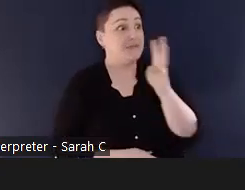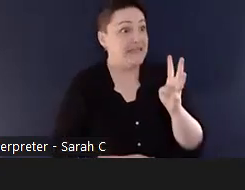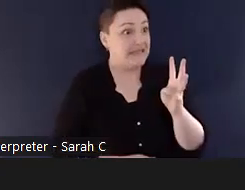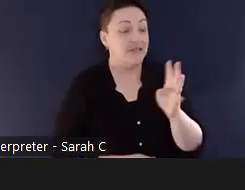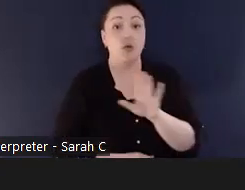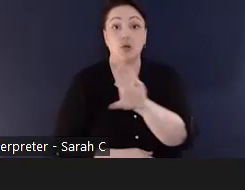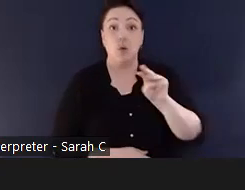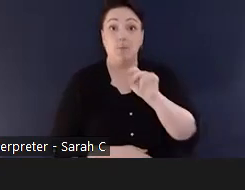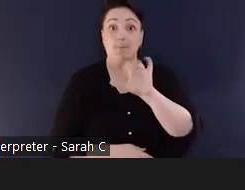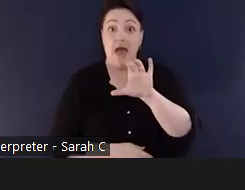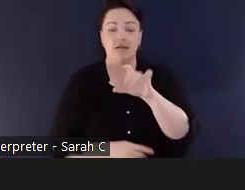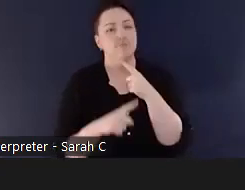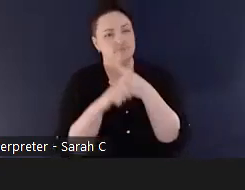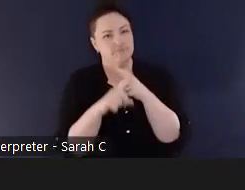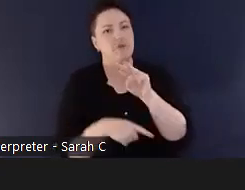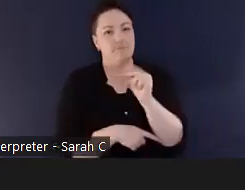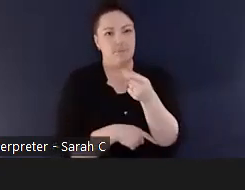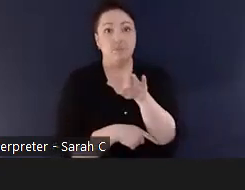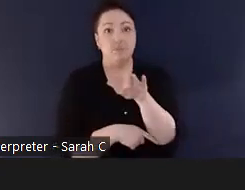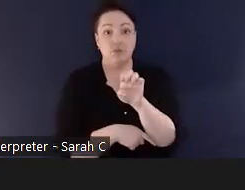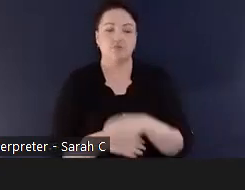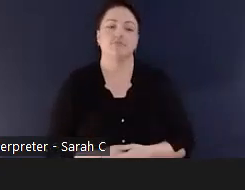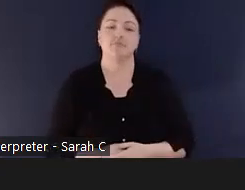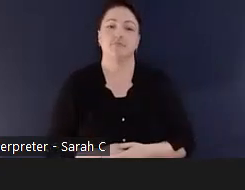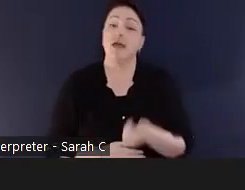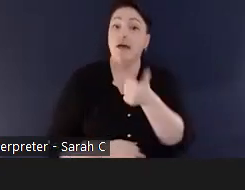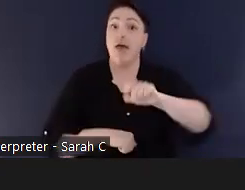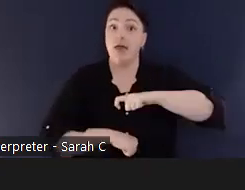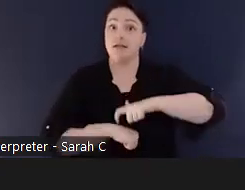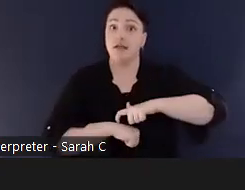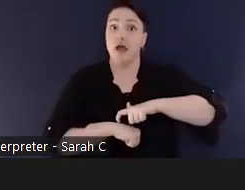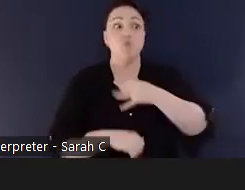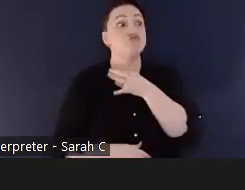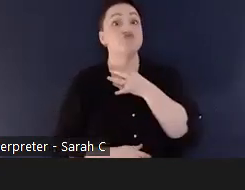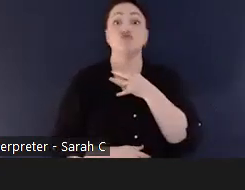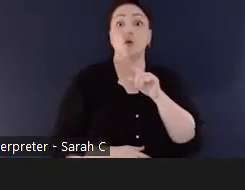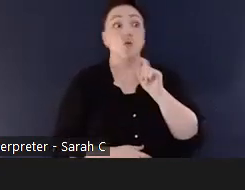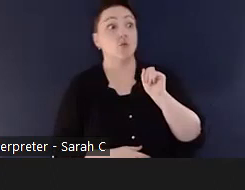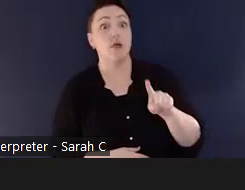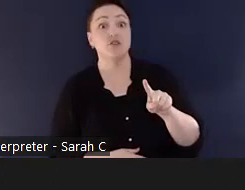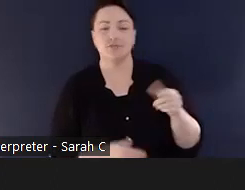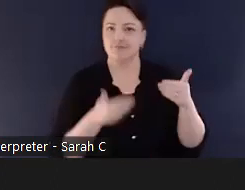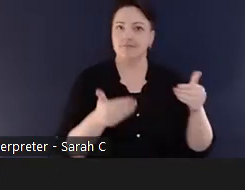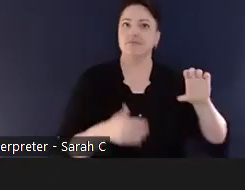a question at any point in the session, please feel free to type it into the chat box. We will also,